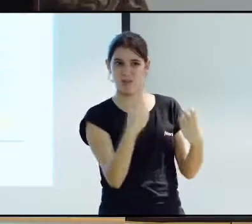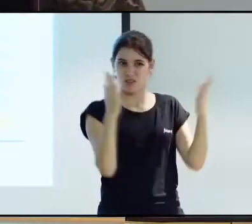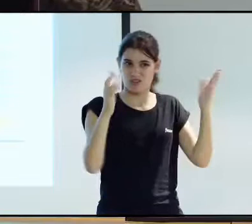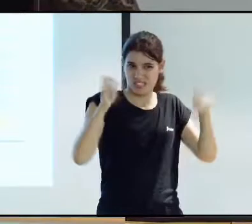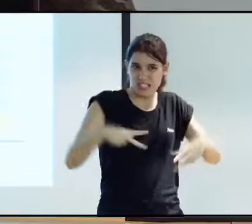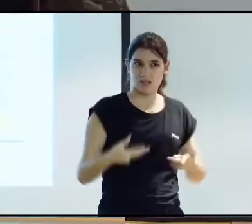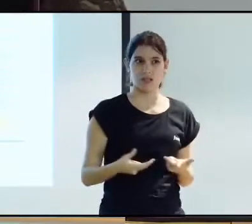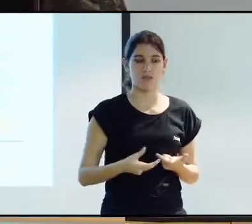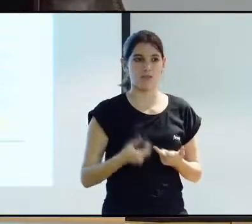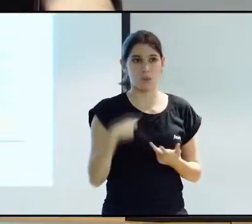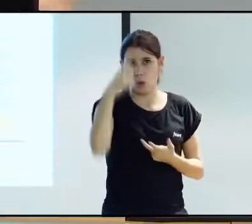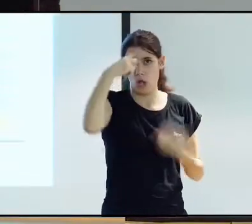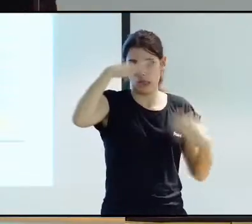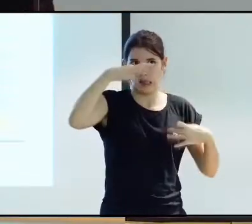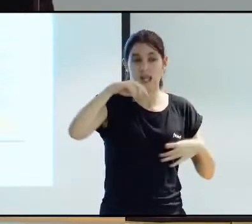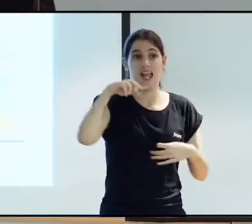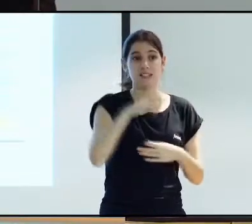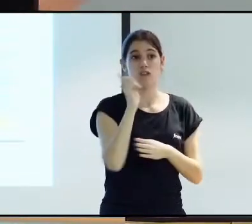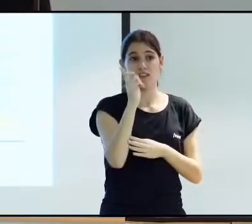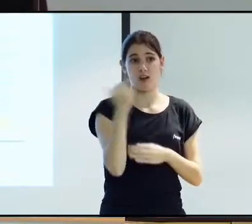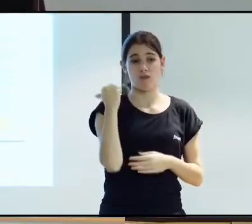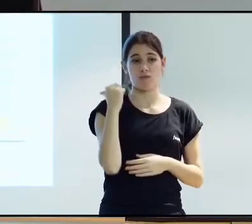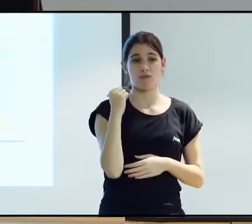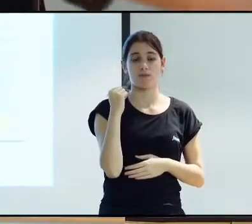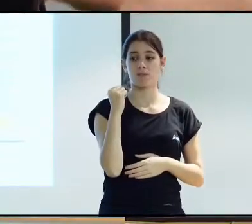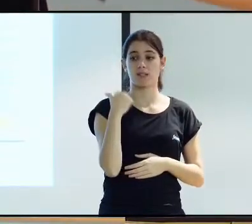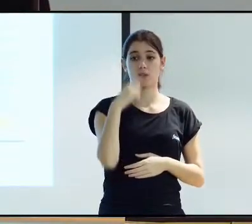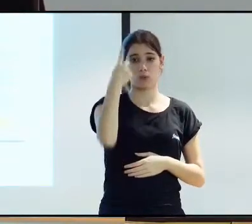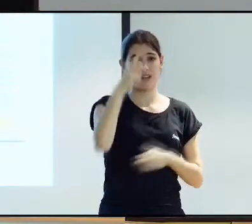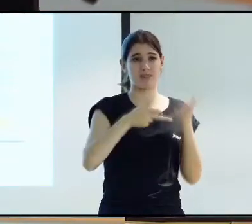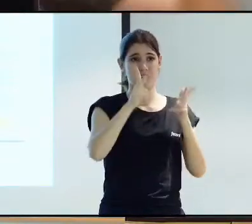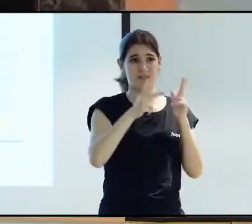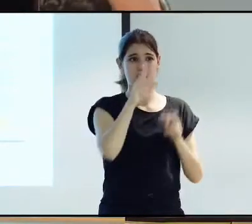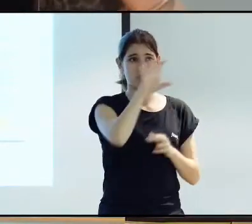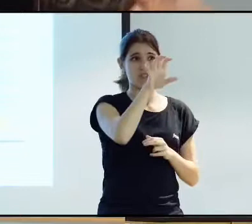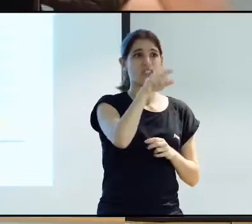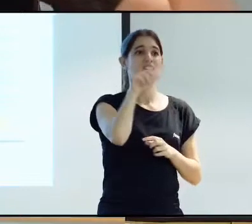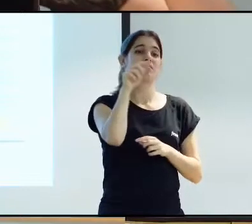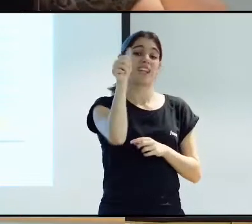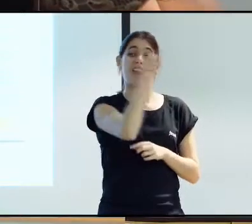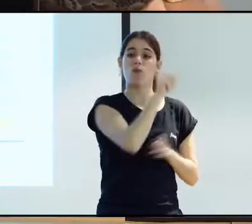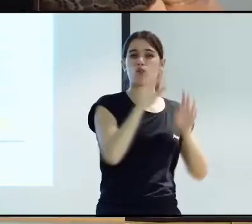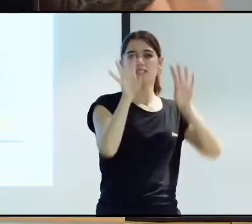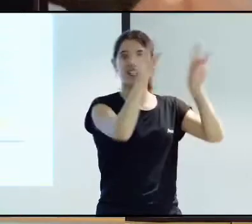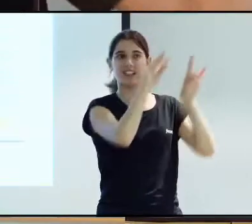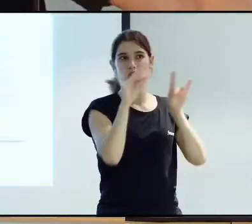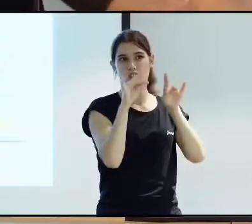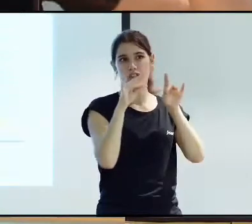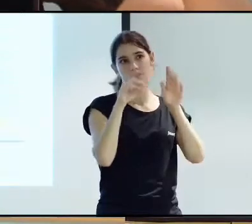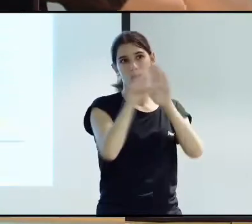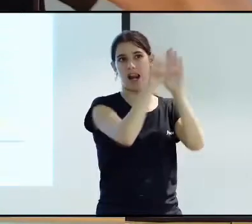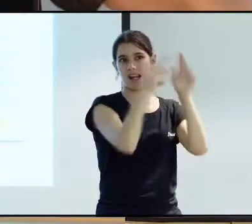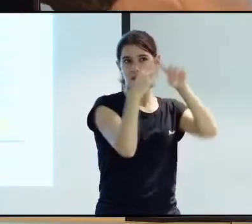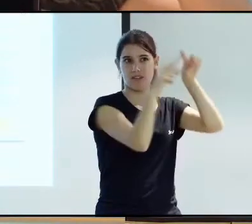so it's been perceived that they would not be able to direct the work of their personal assistant. And so each